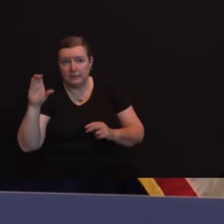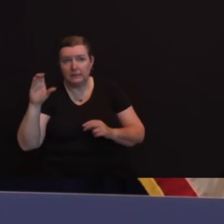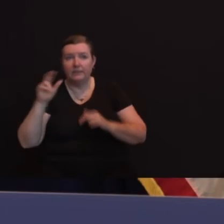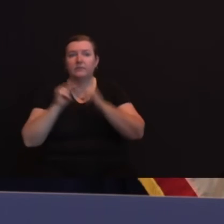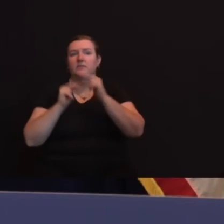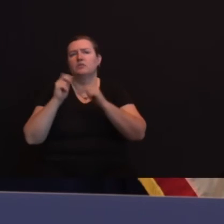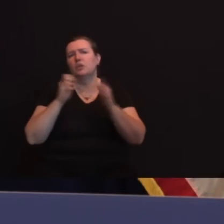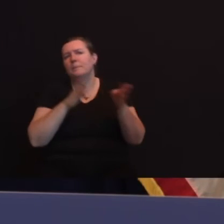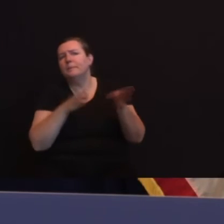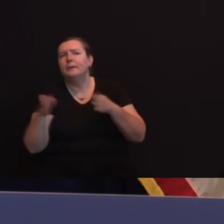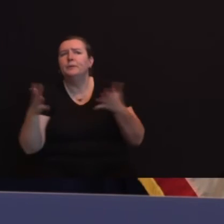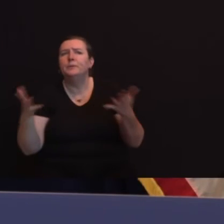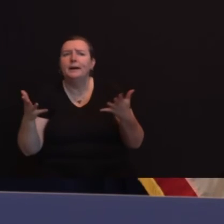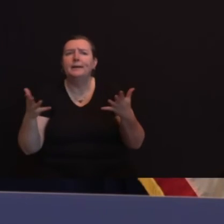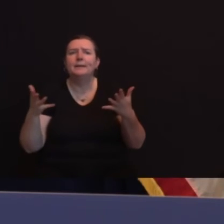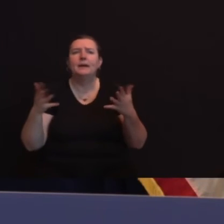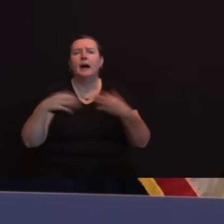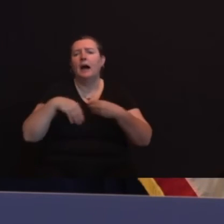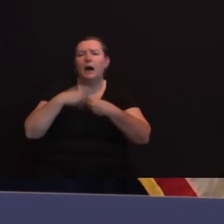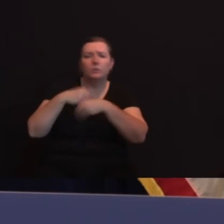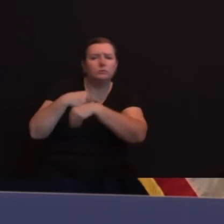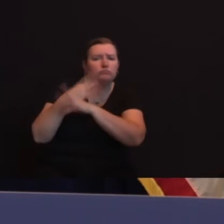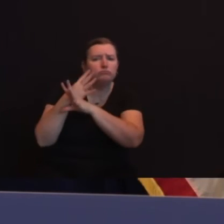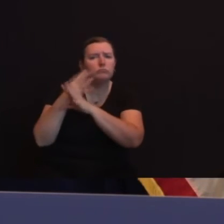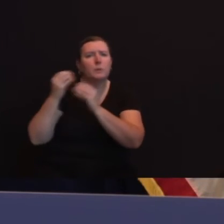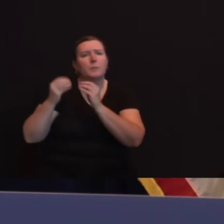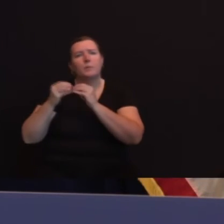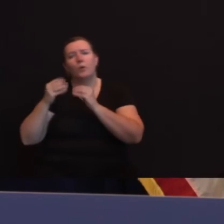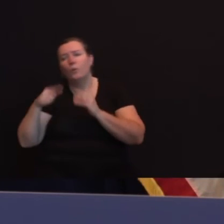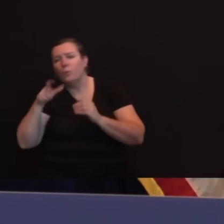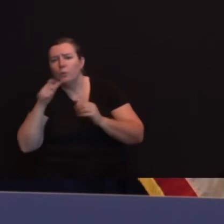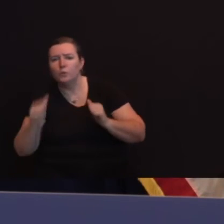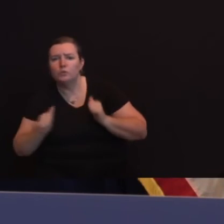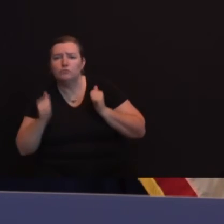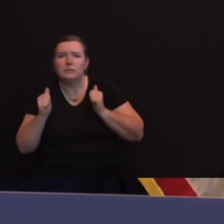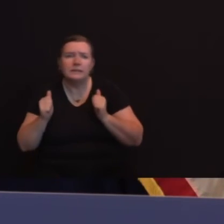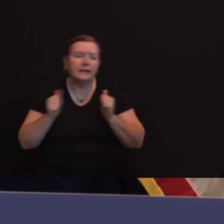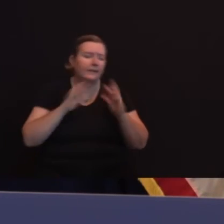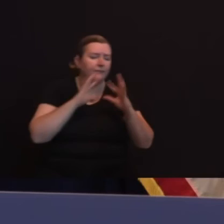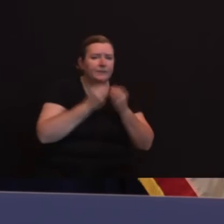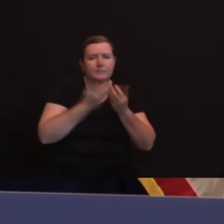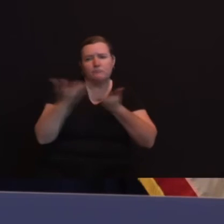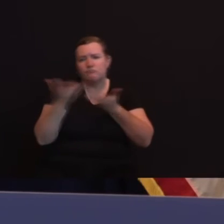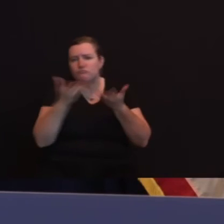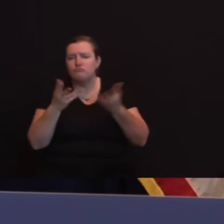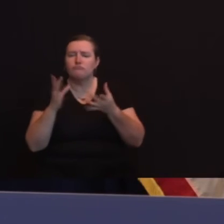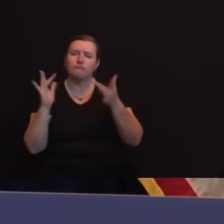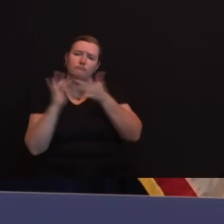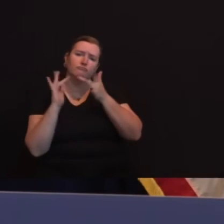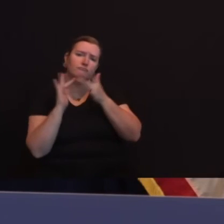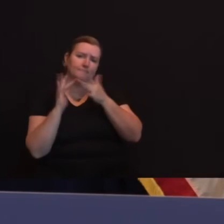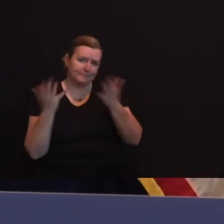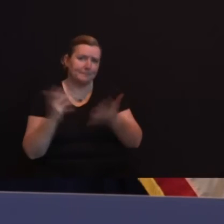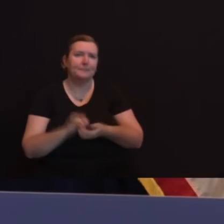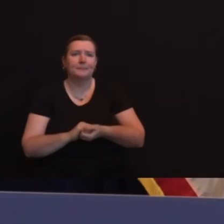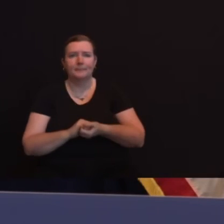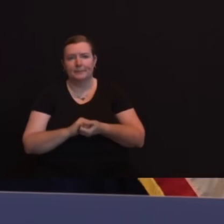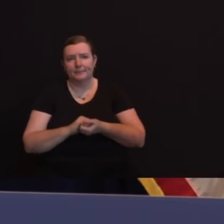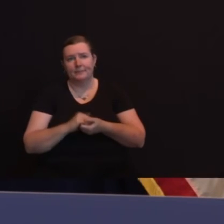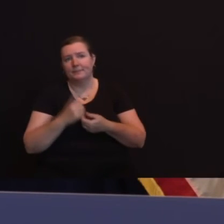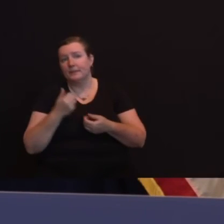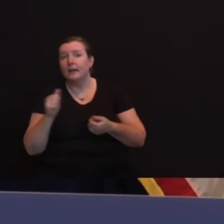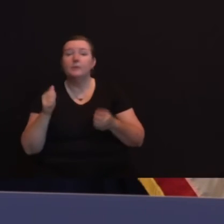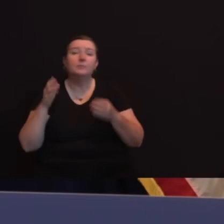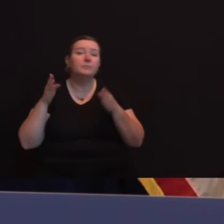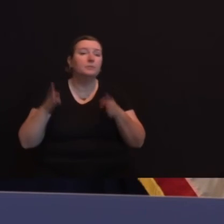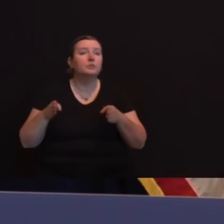their loved ones during the holidays. Residents that leave the facilities for family celebrations must be